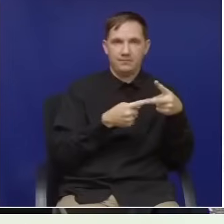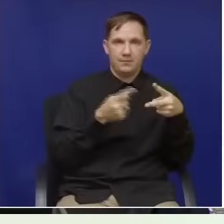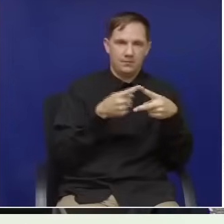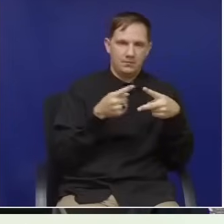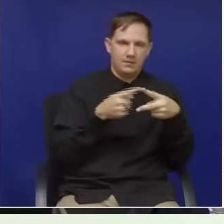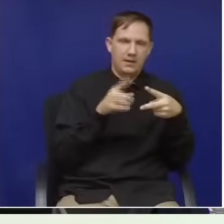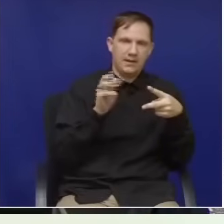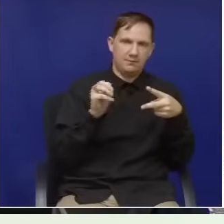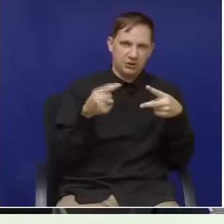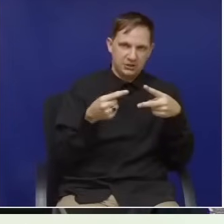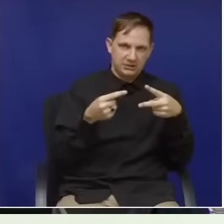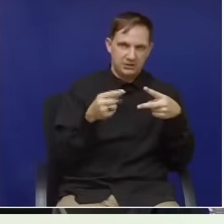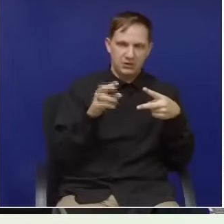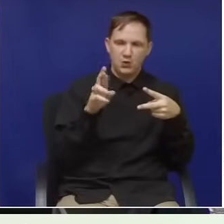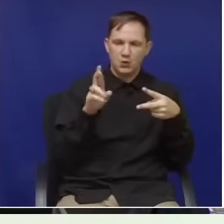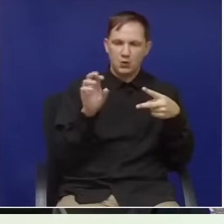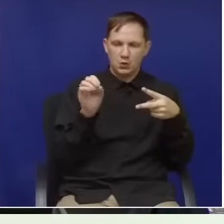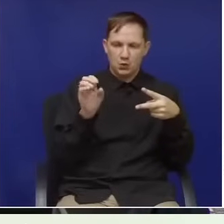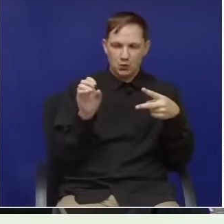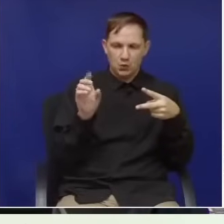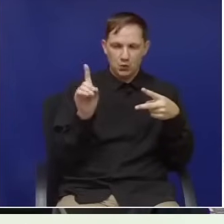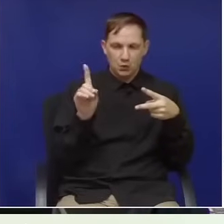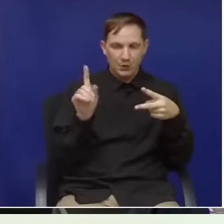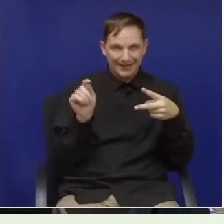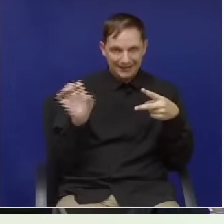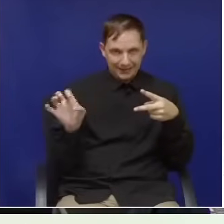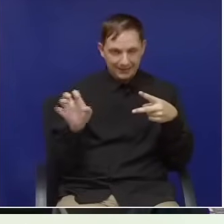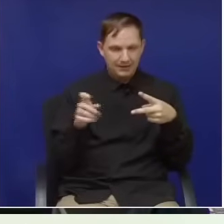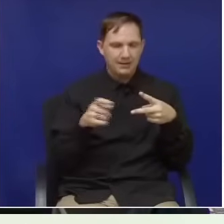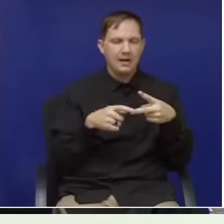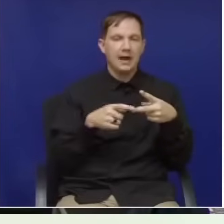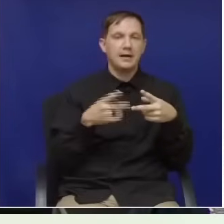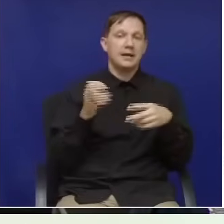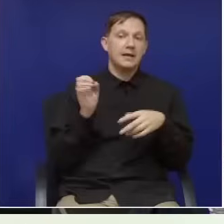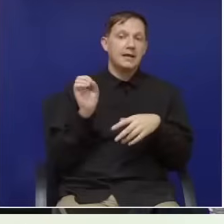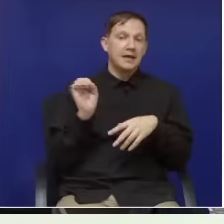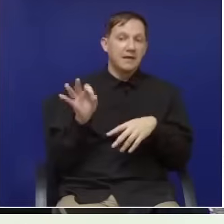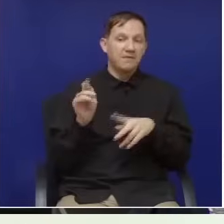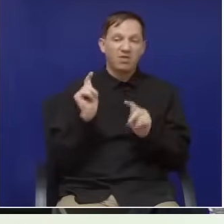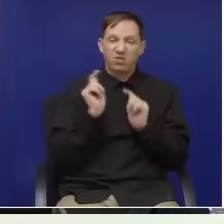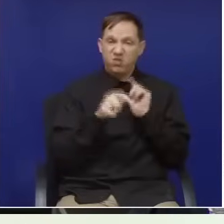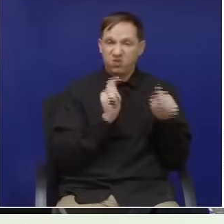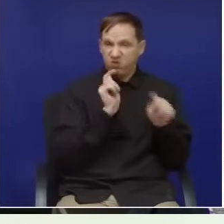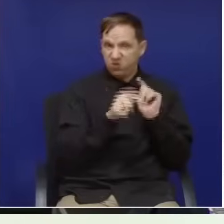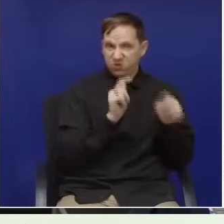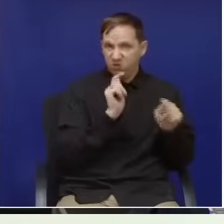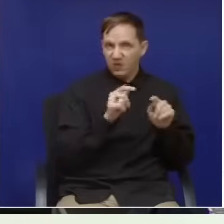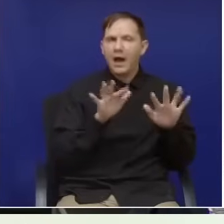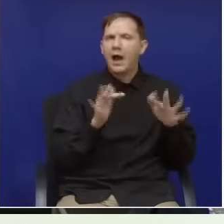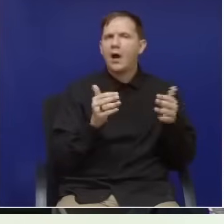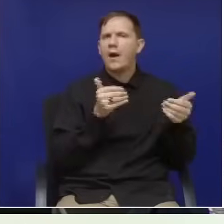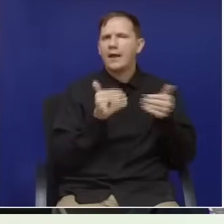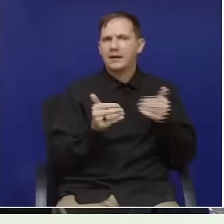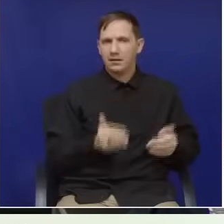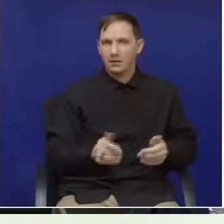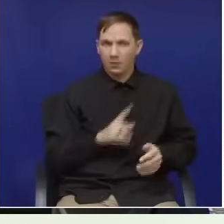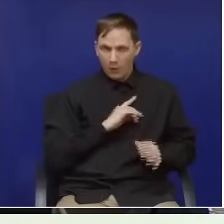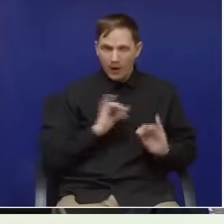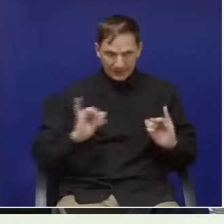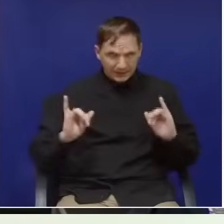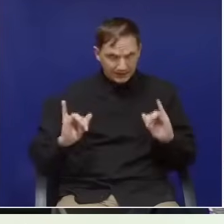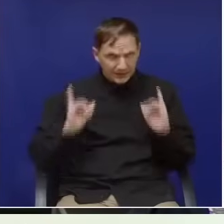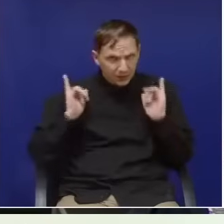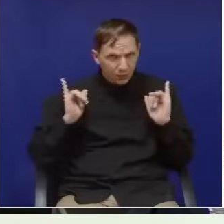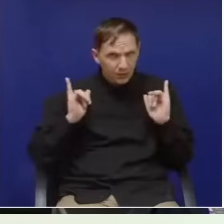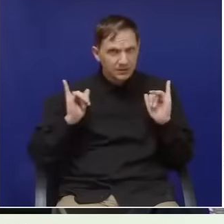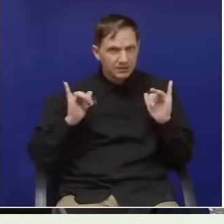the SAPS ensure transparency where concerns or allegations have been raised? Because this is a serious matter,